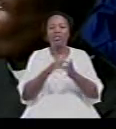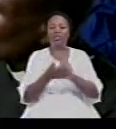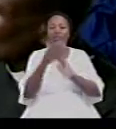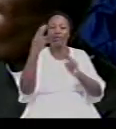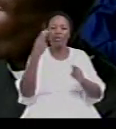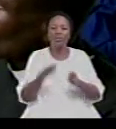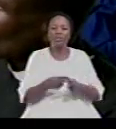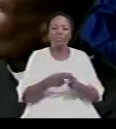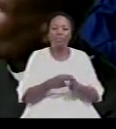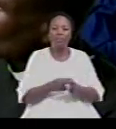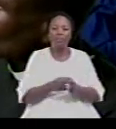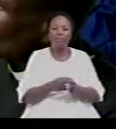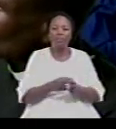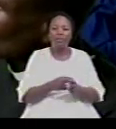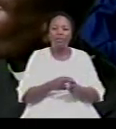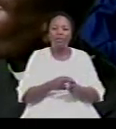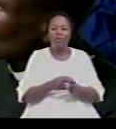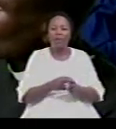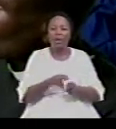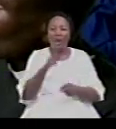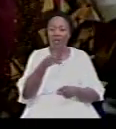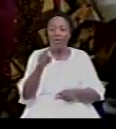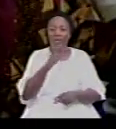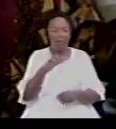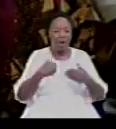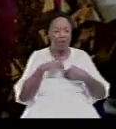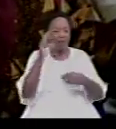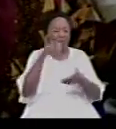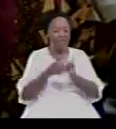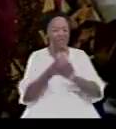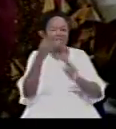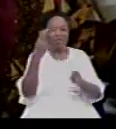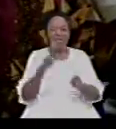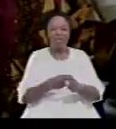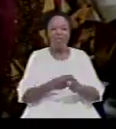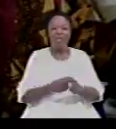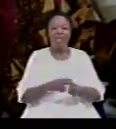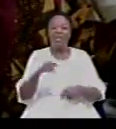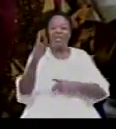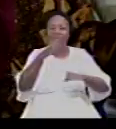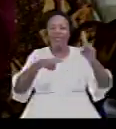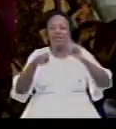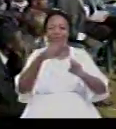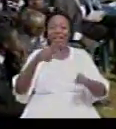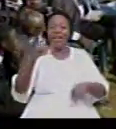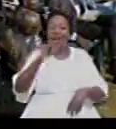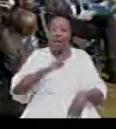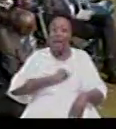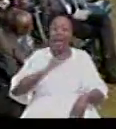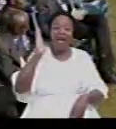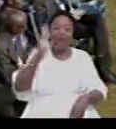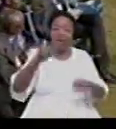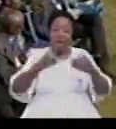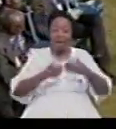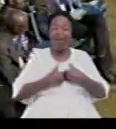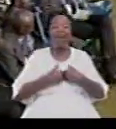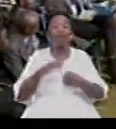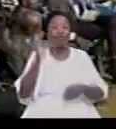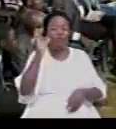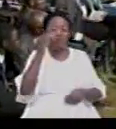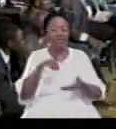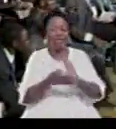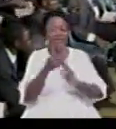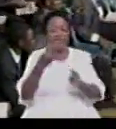Yes. And you will bear fruit. Yes. I will bear fruit. Galatians